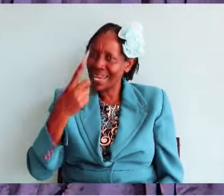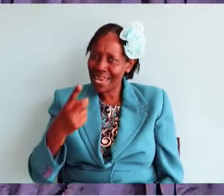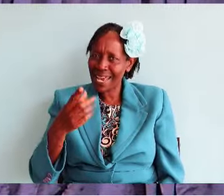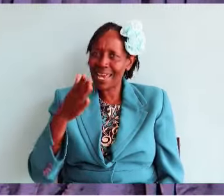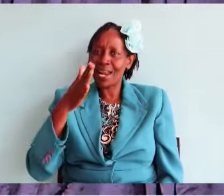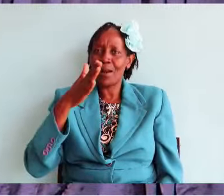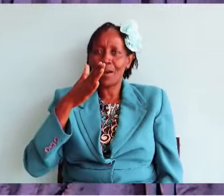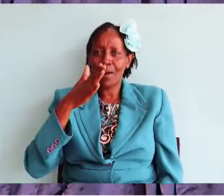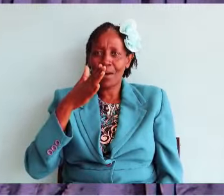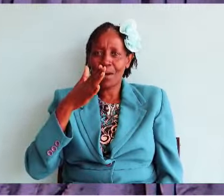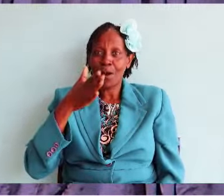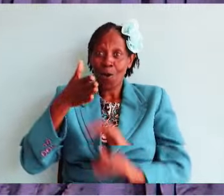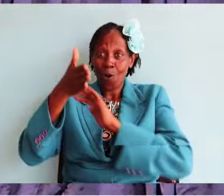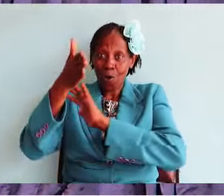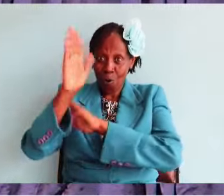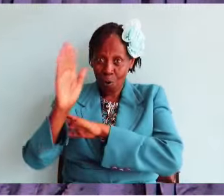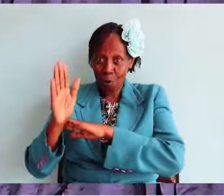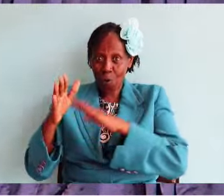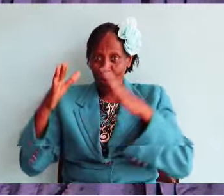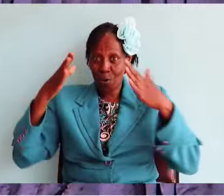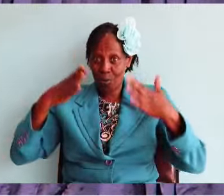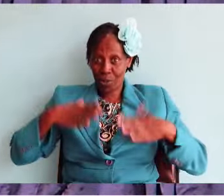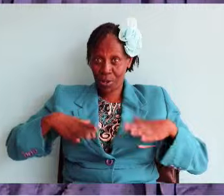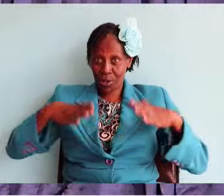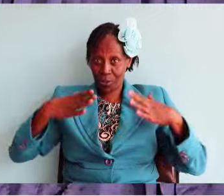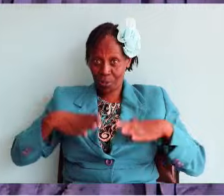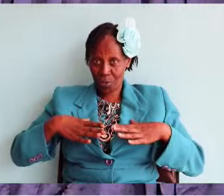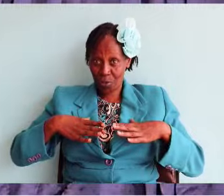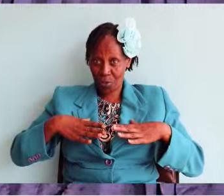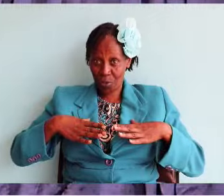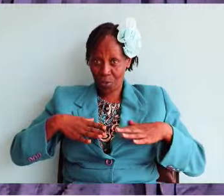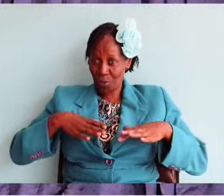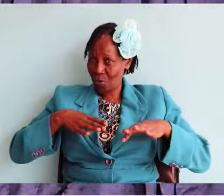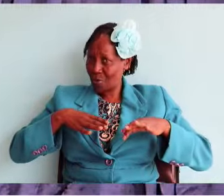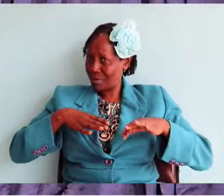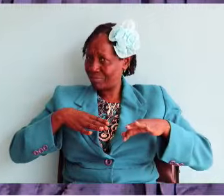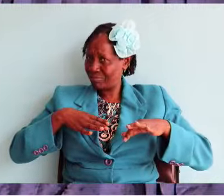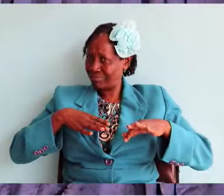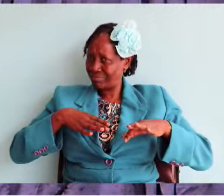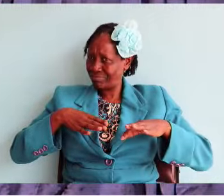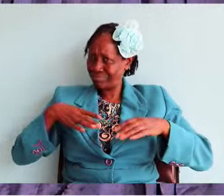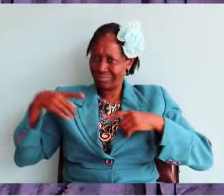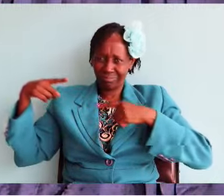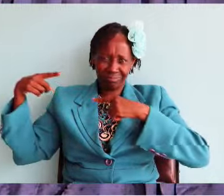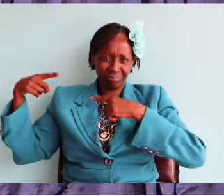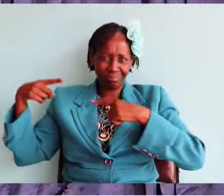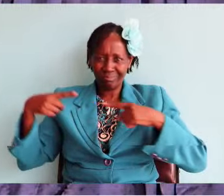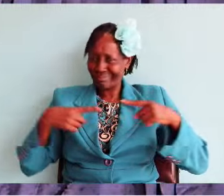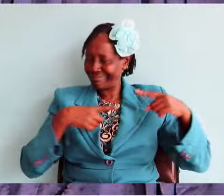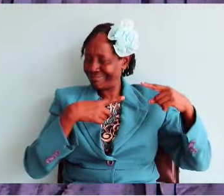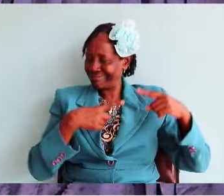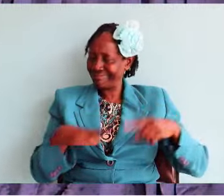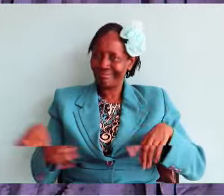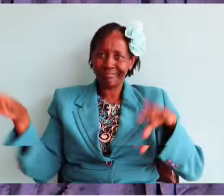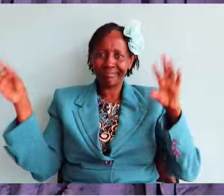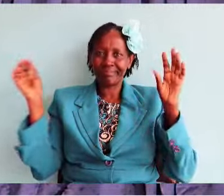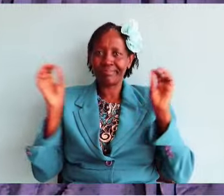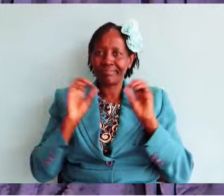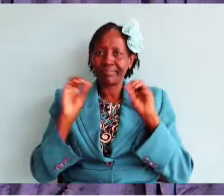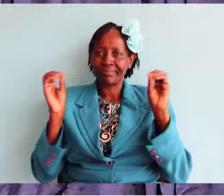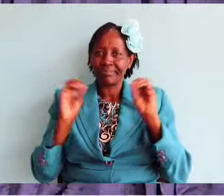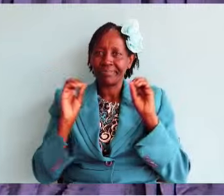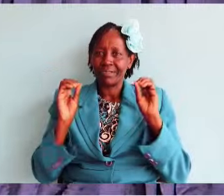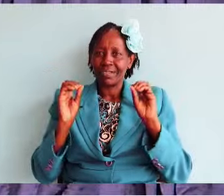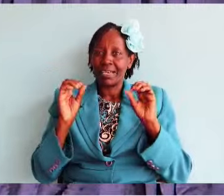tell my people, don't negotiate with them. You understand? If Gideon start negotiating